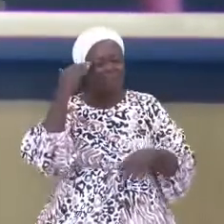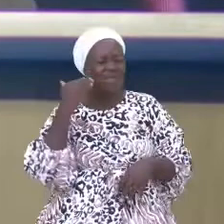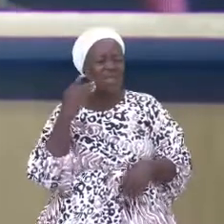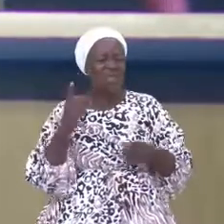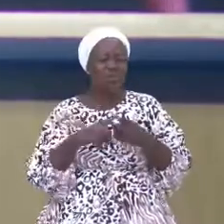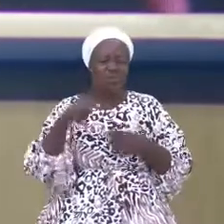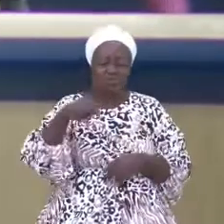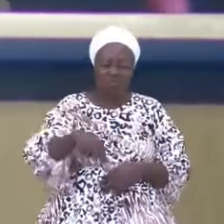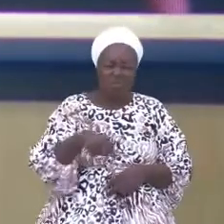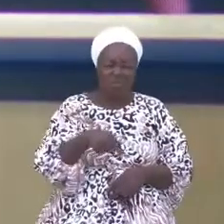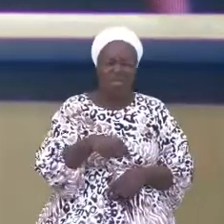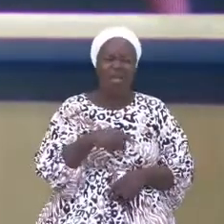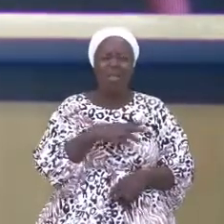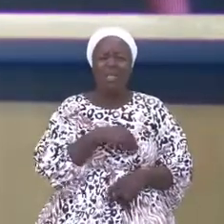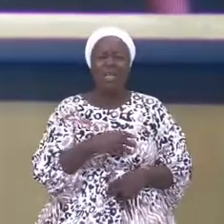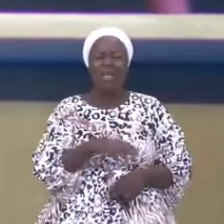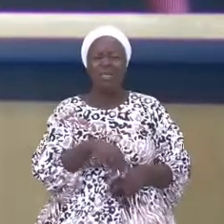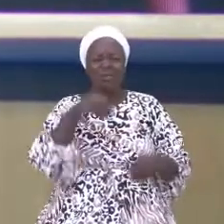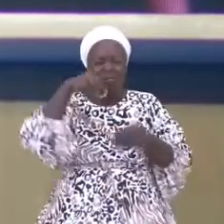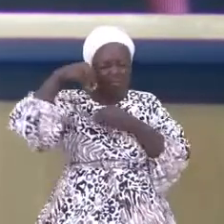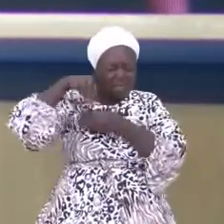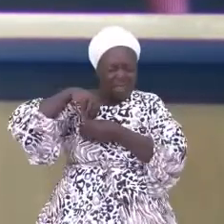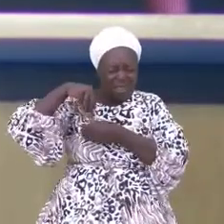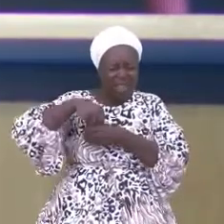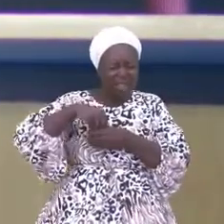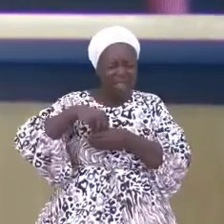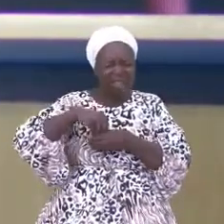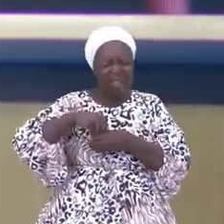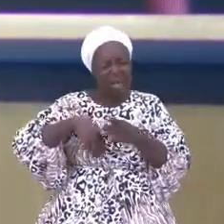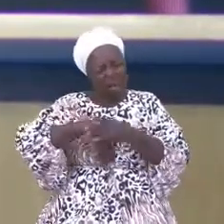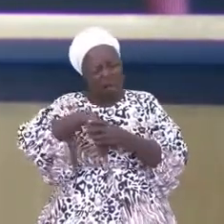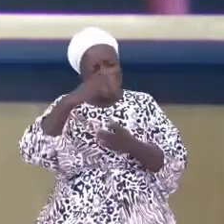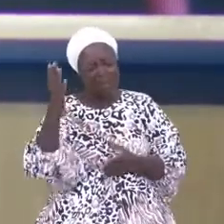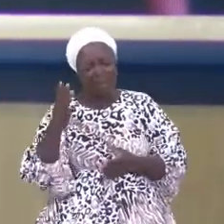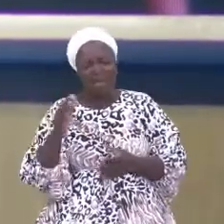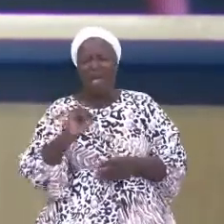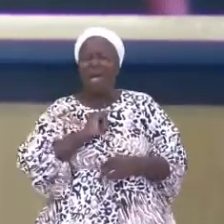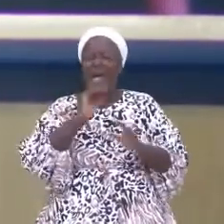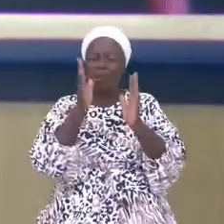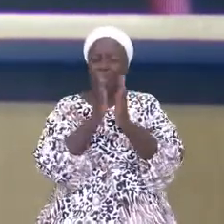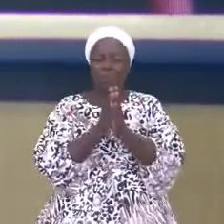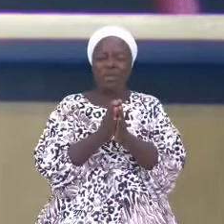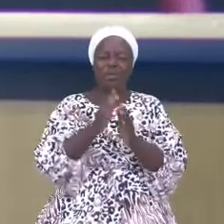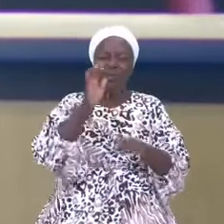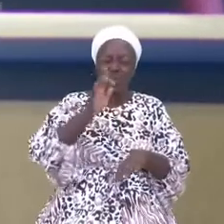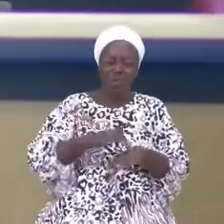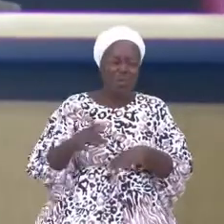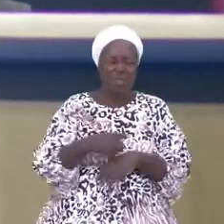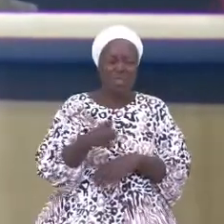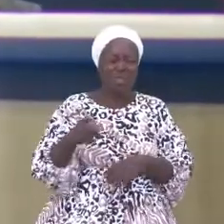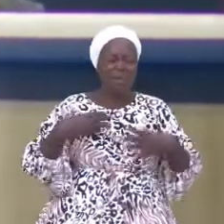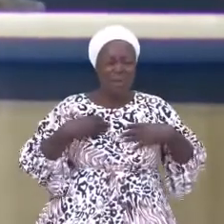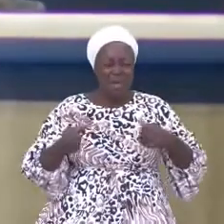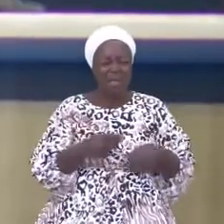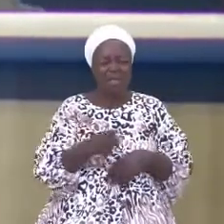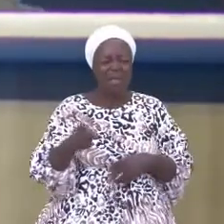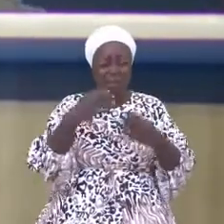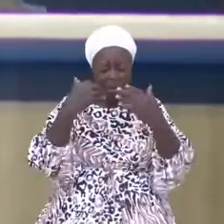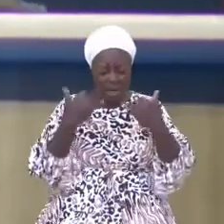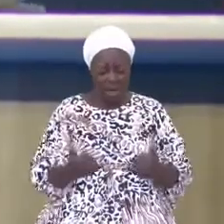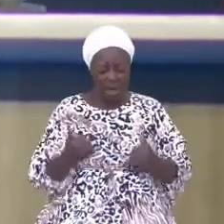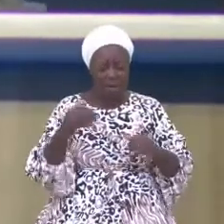toe, internal, external, I pray, touch them, heal them now